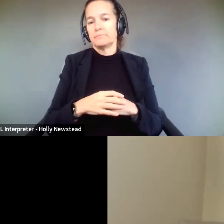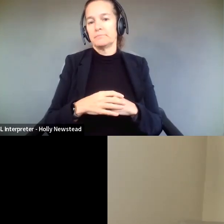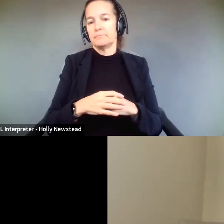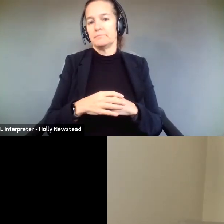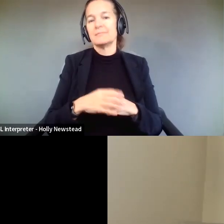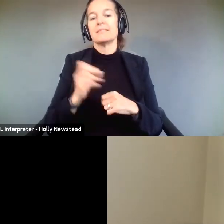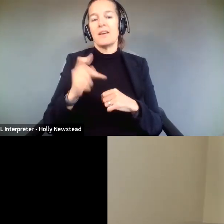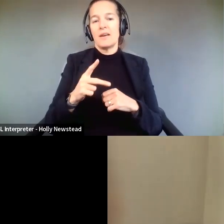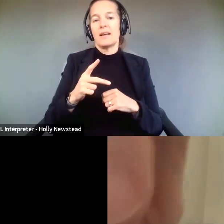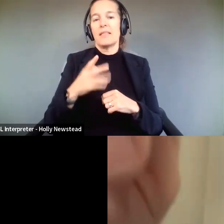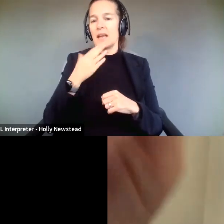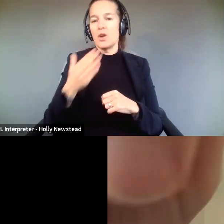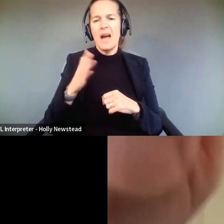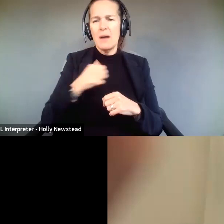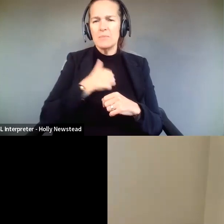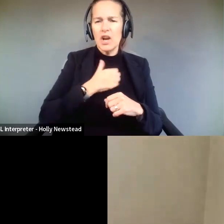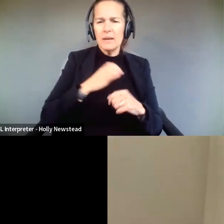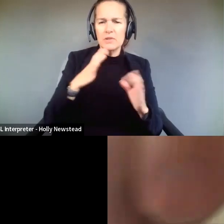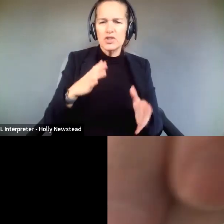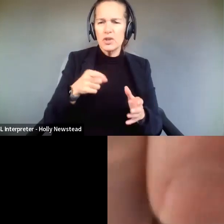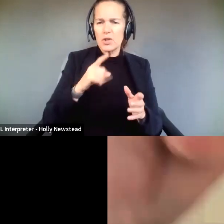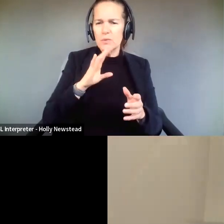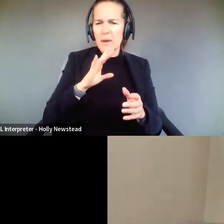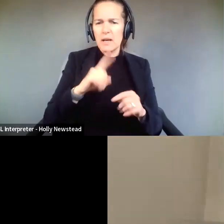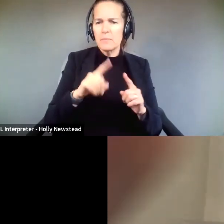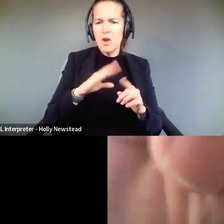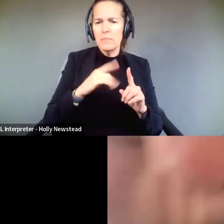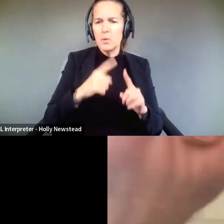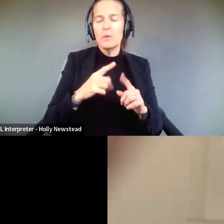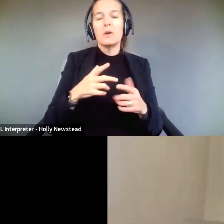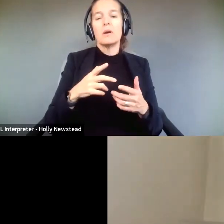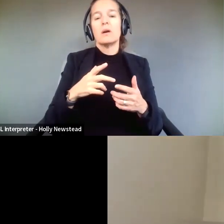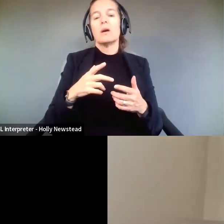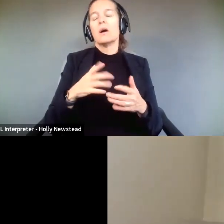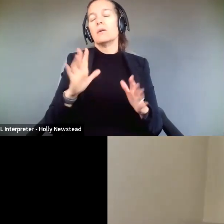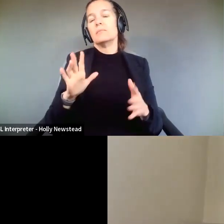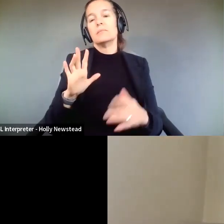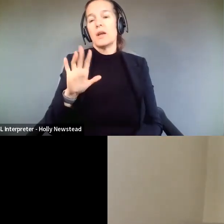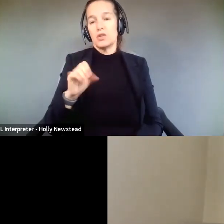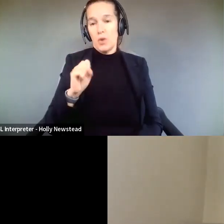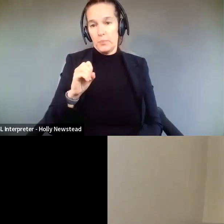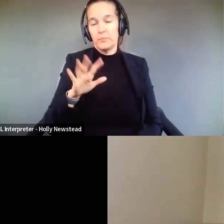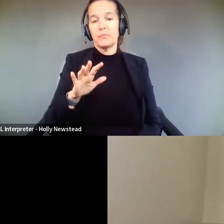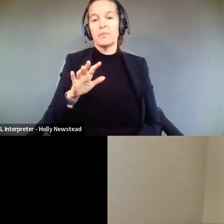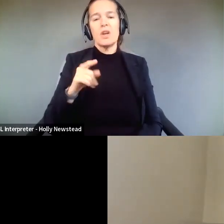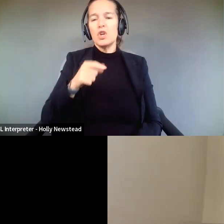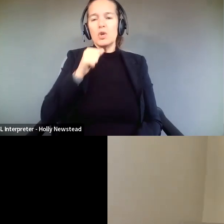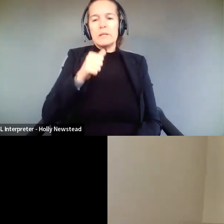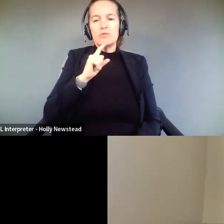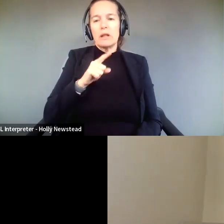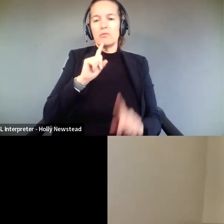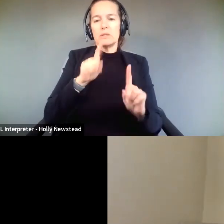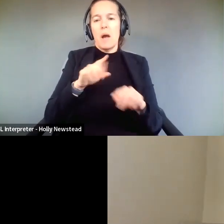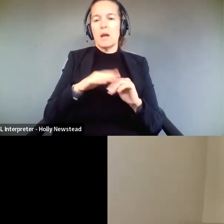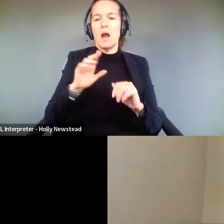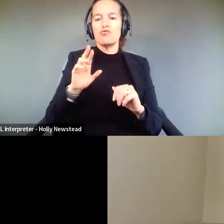Thank you. I'm sorry, Commissioner, I think you're responding, but you're on mute. Mr. Byer, so- Commissioner Byer, sorry. you're muted. So you didn't really respond on racial